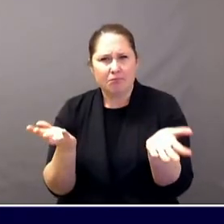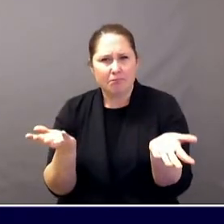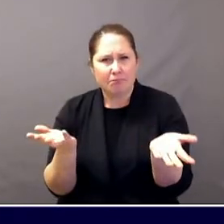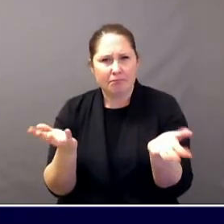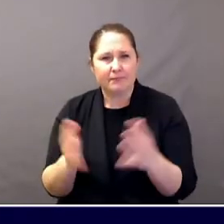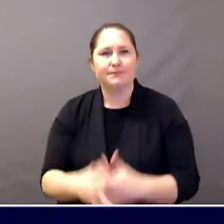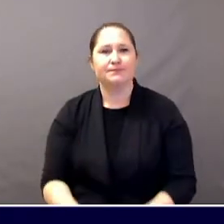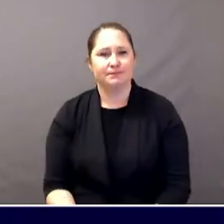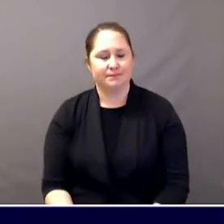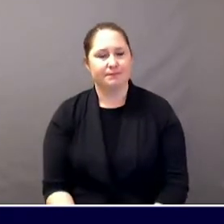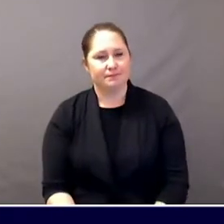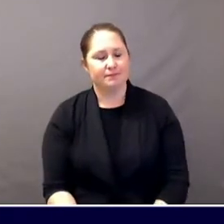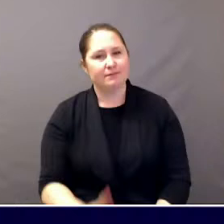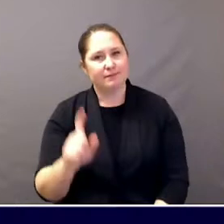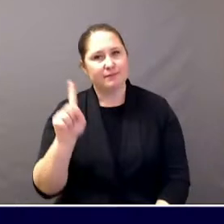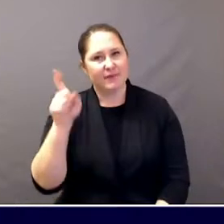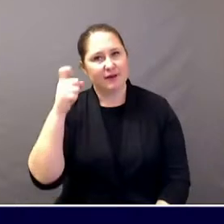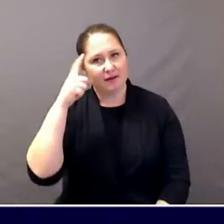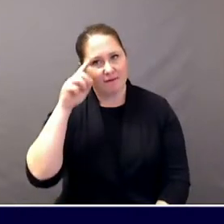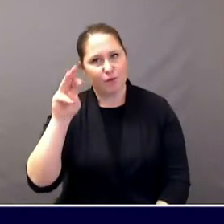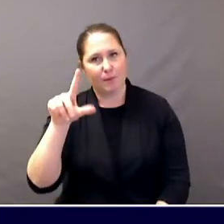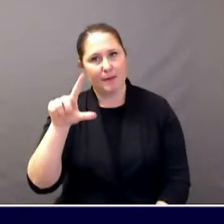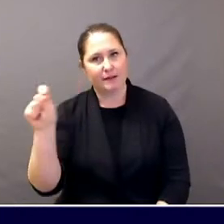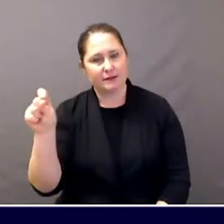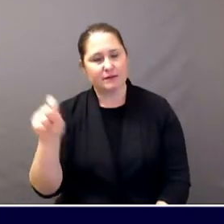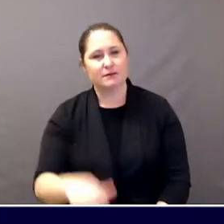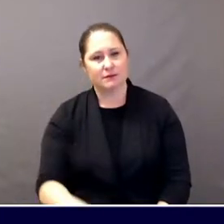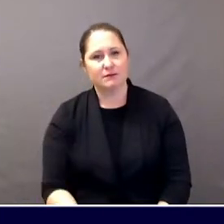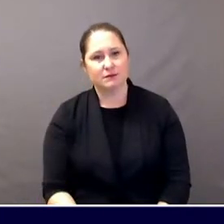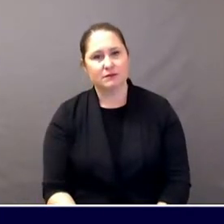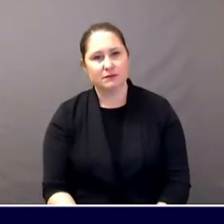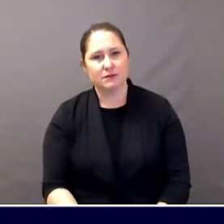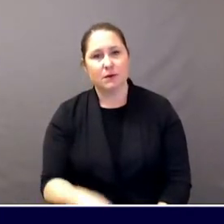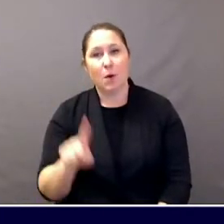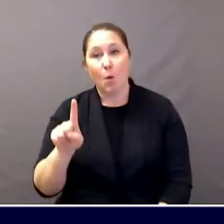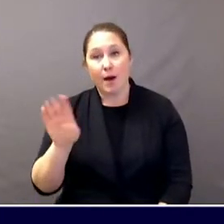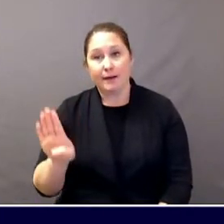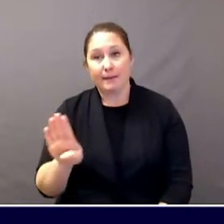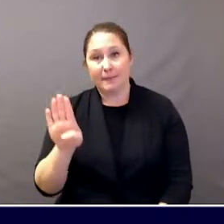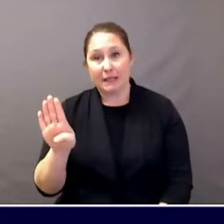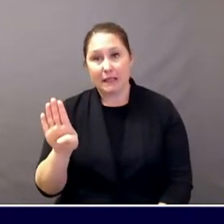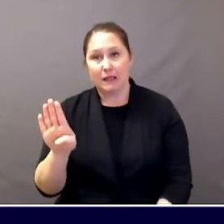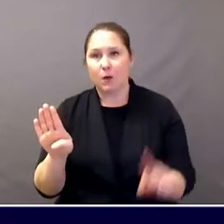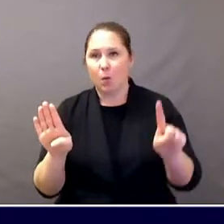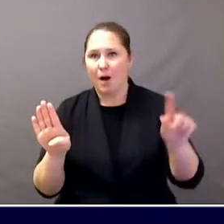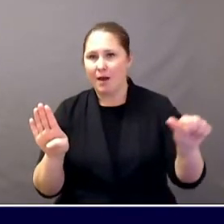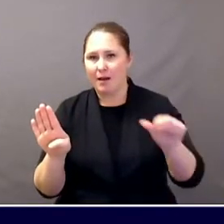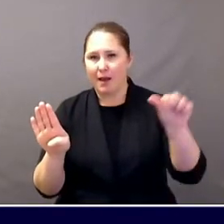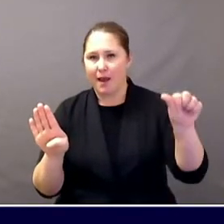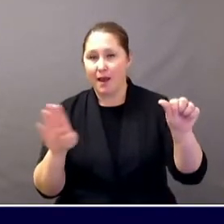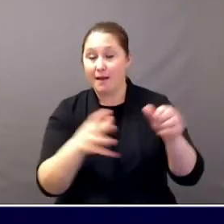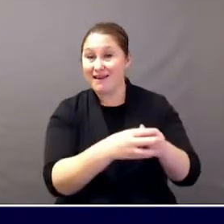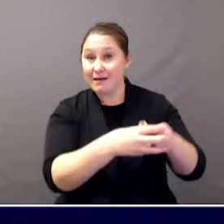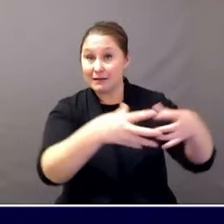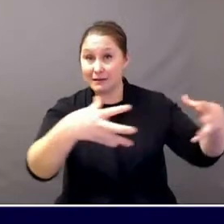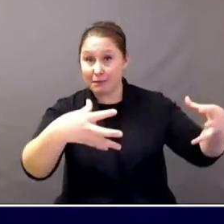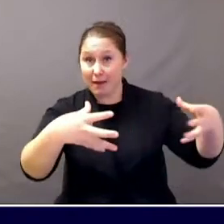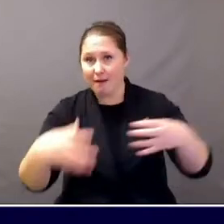Well, we had not made any decisions regarding 1B or expanding 1A prior to now.